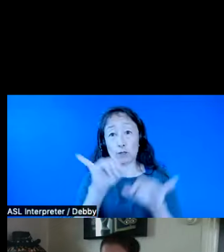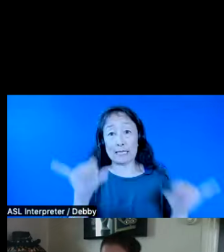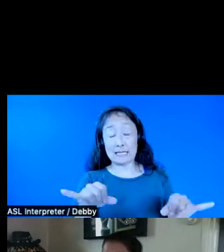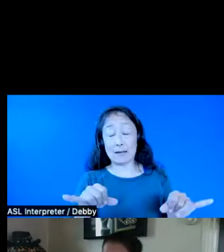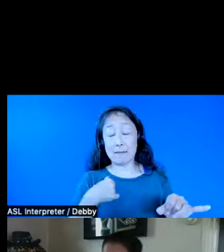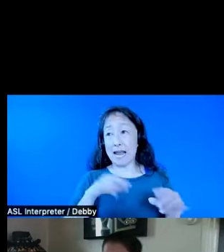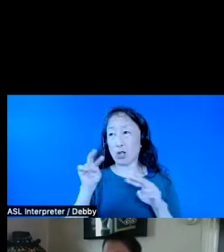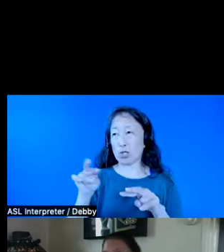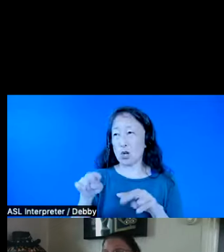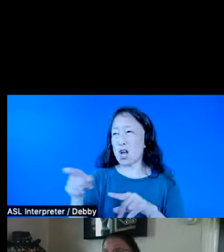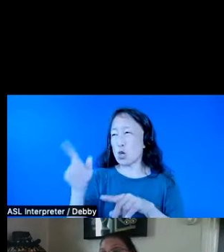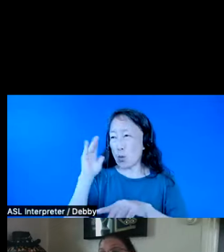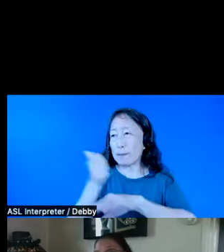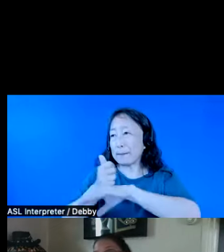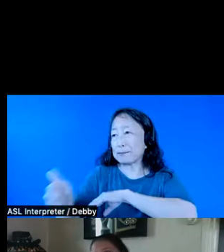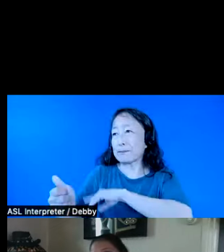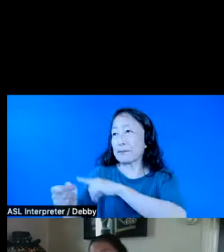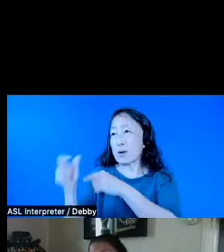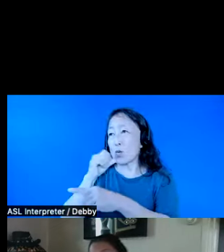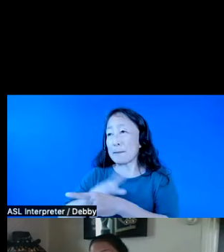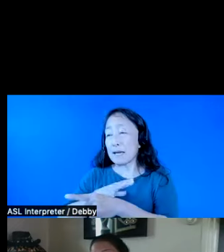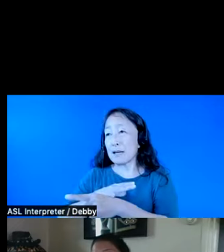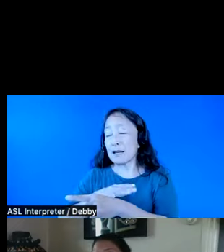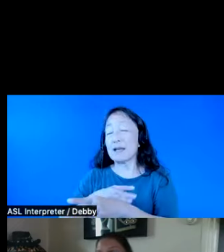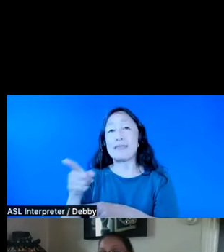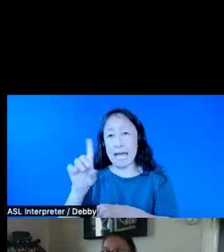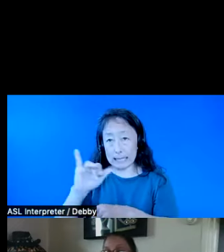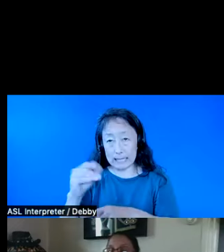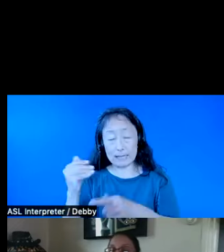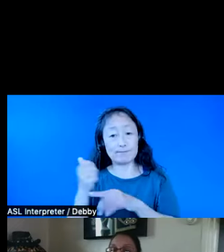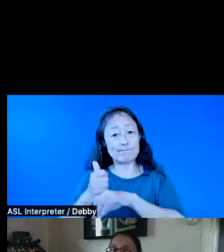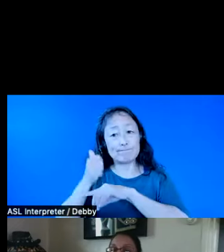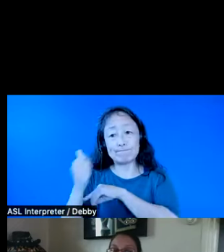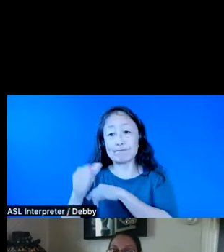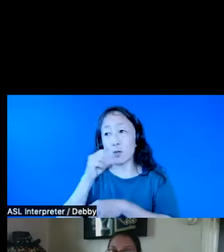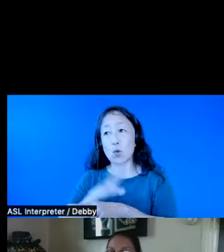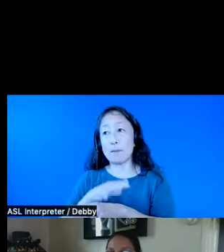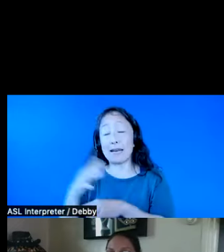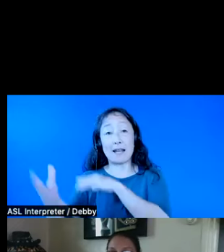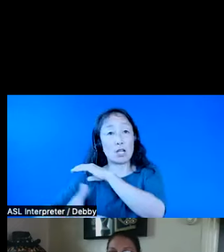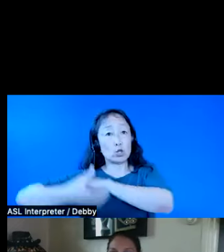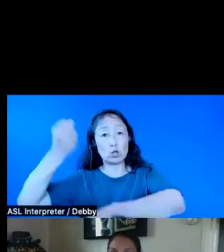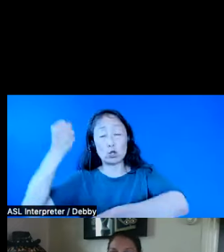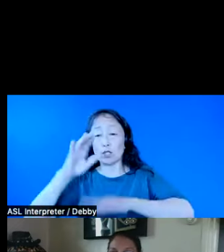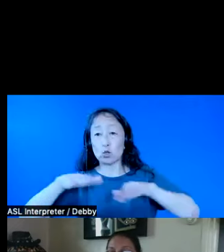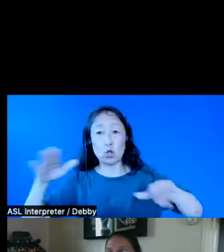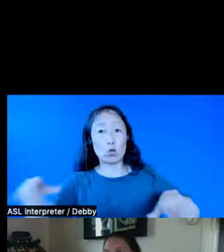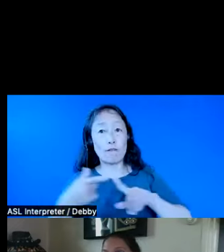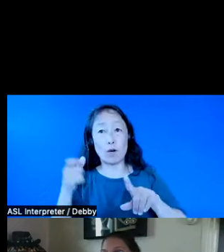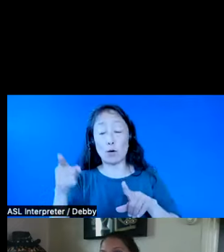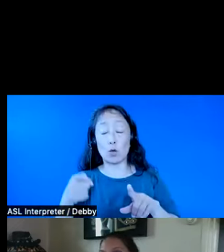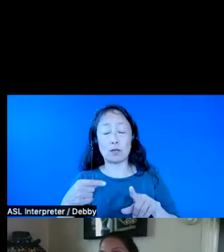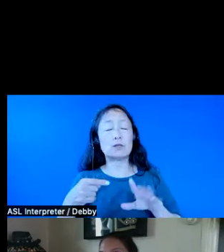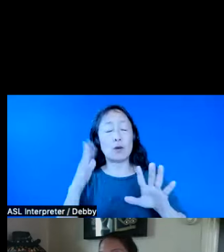they charged her, and they took her children away. So we're going to get into this later, but I wanted to talk about the surviving